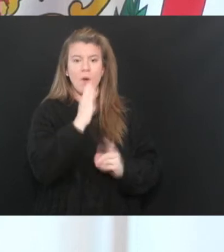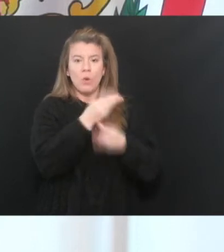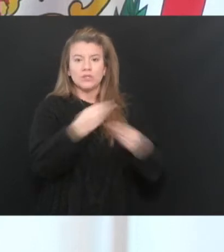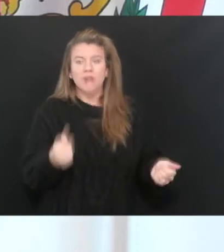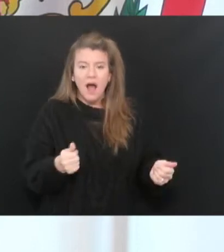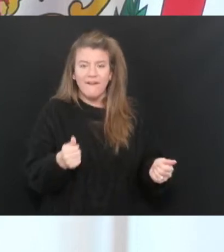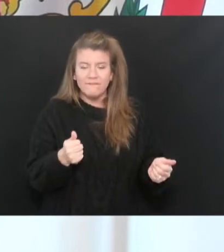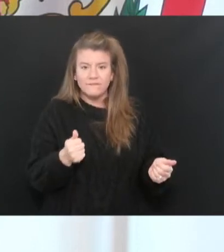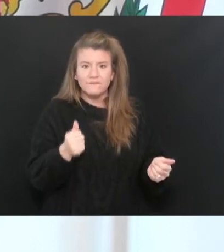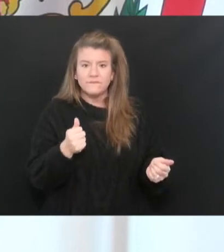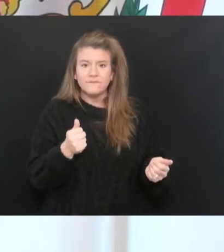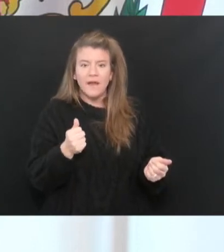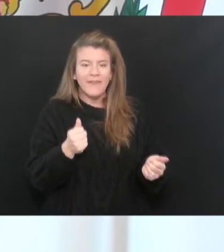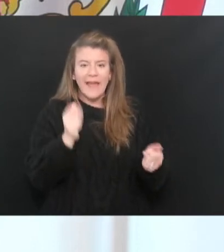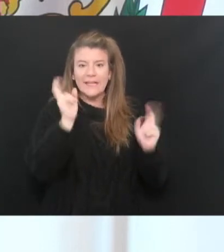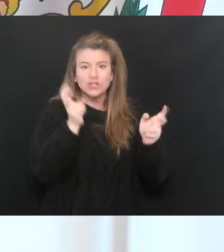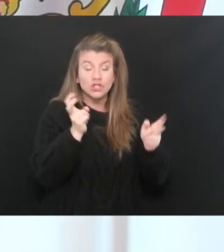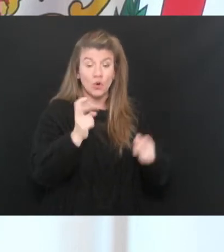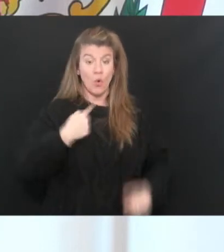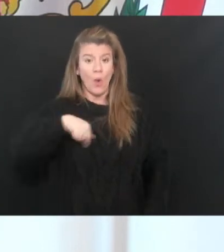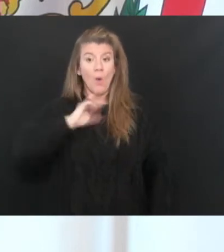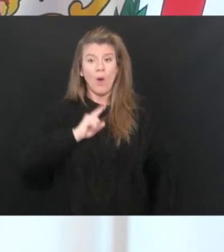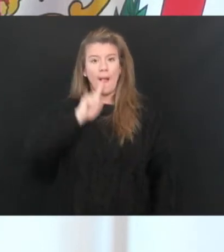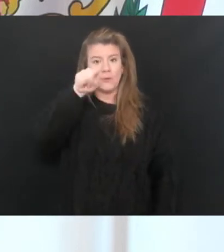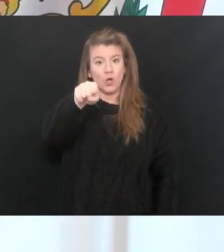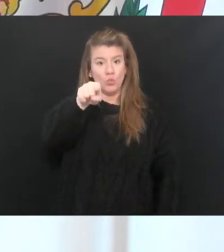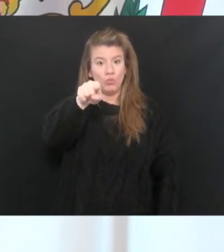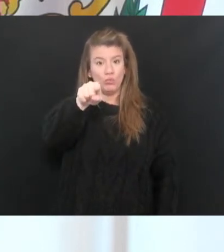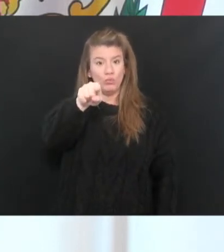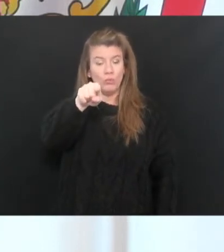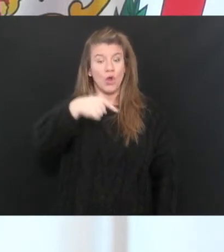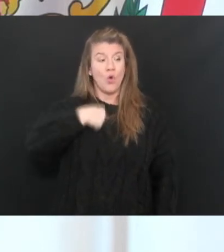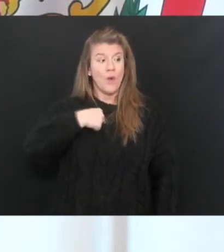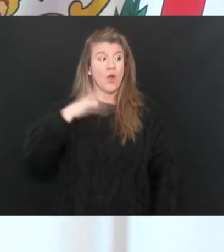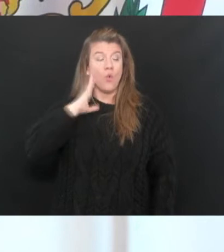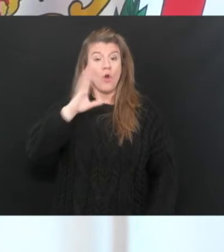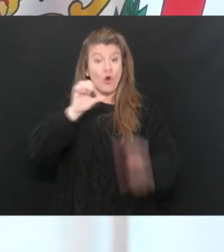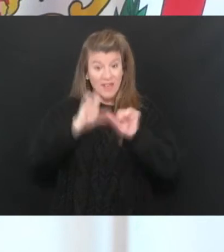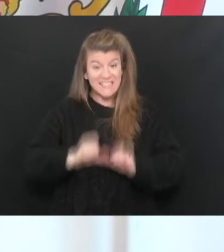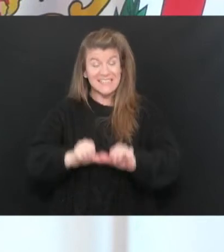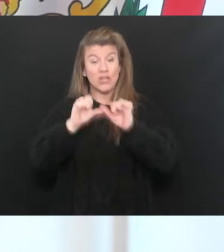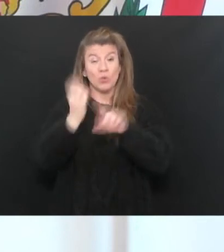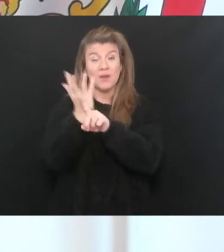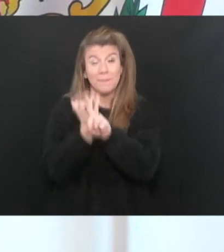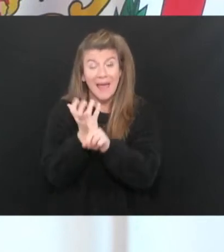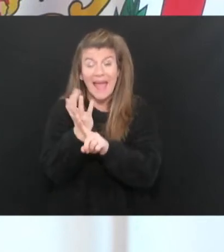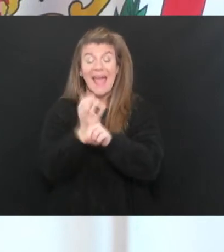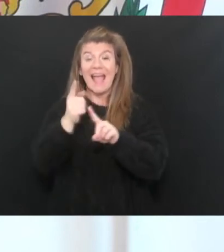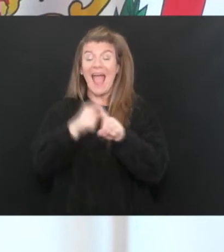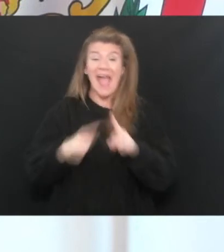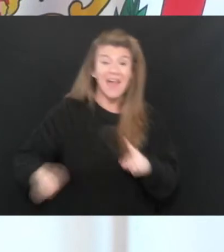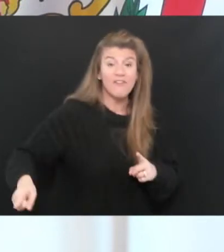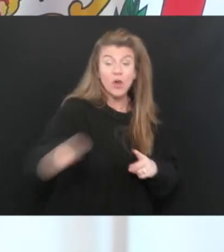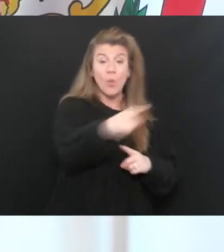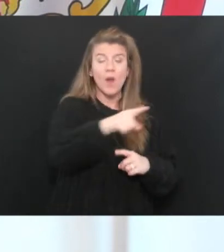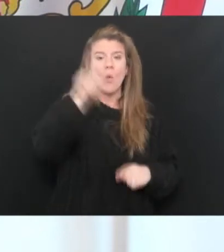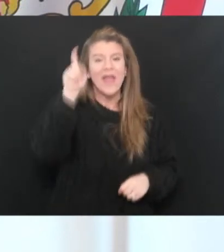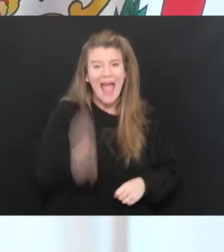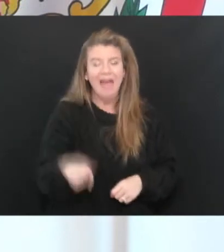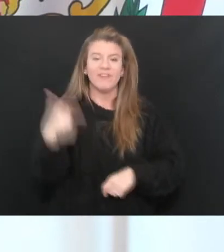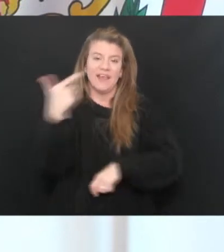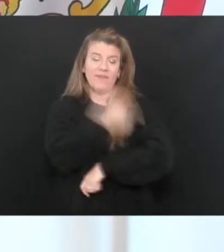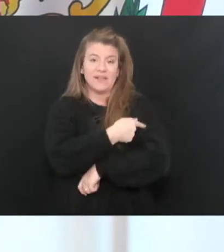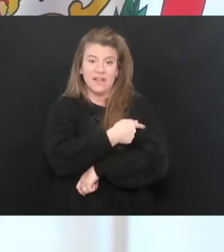the riddle. We're going to come to you, and we're going to continue to plead to everybody that we've got to get